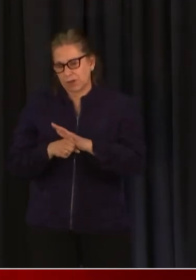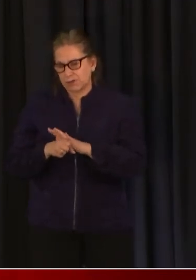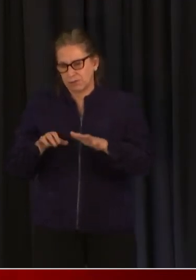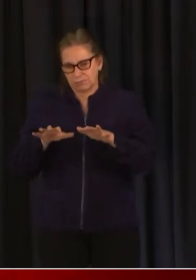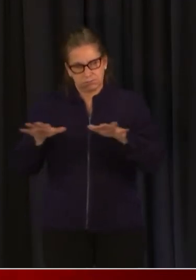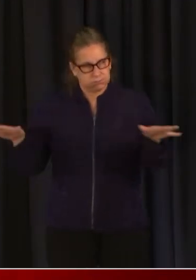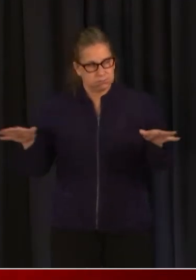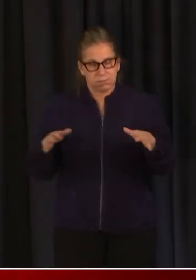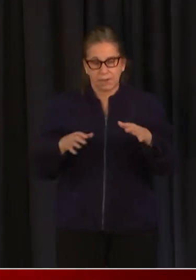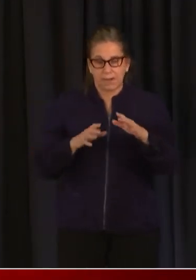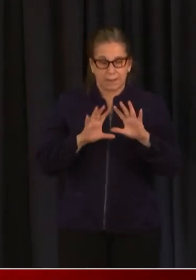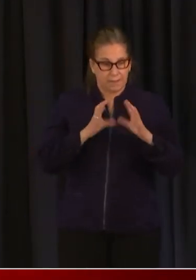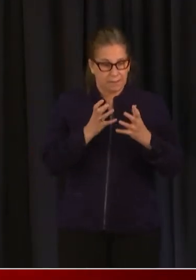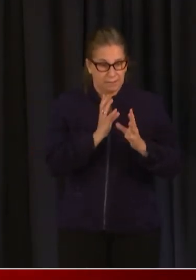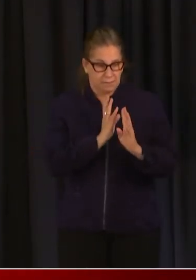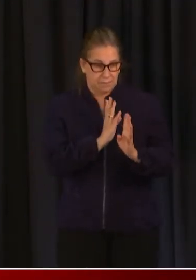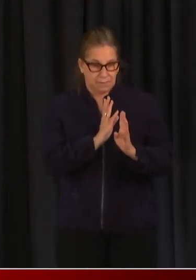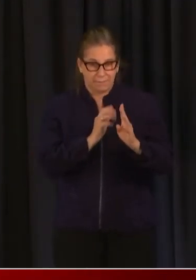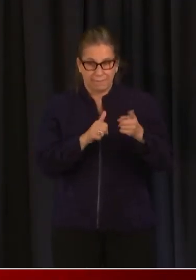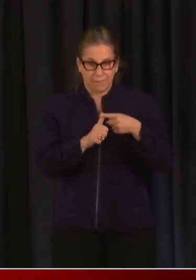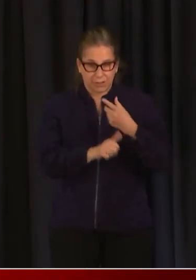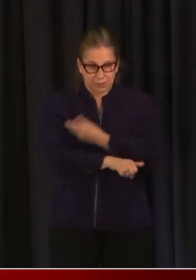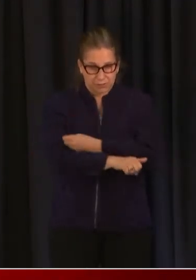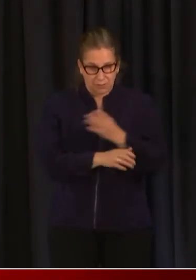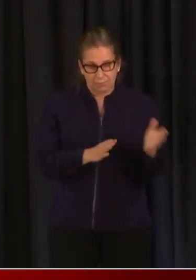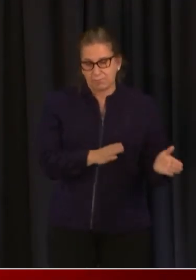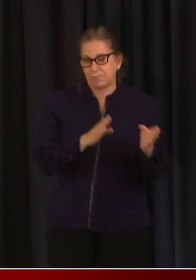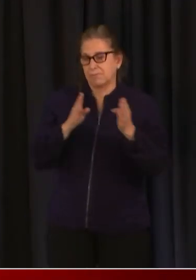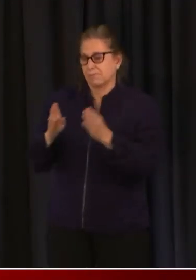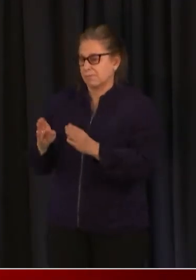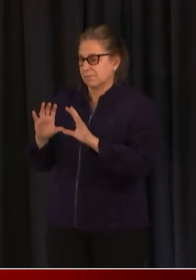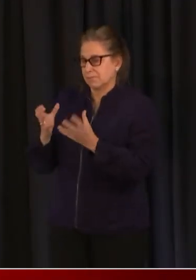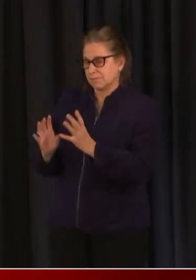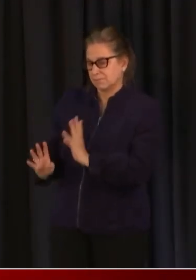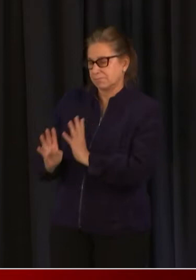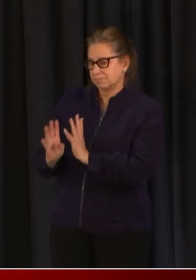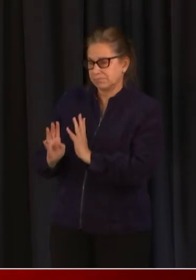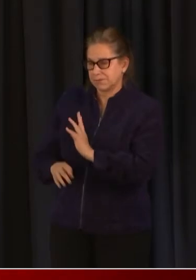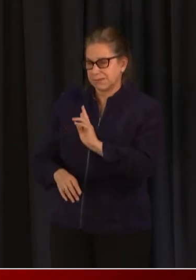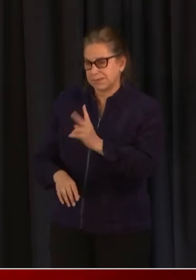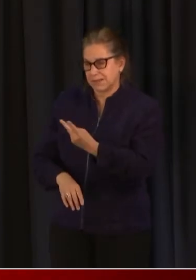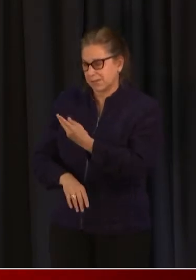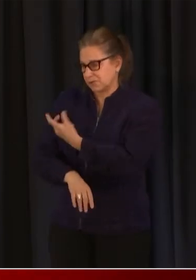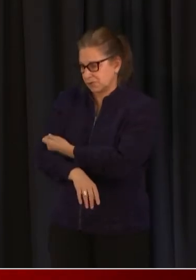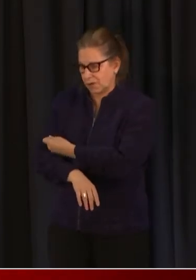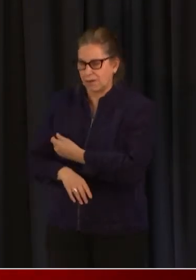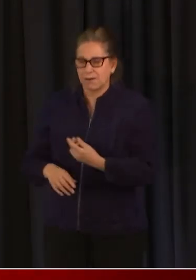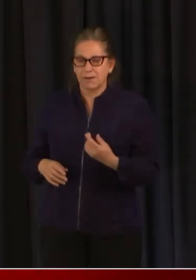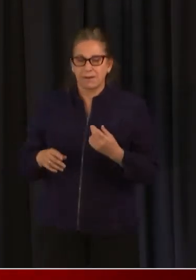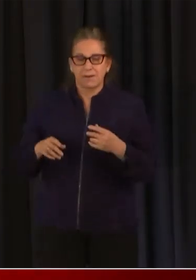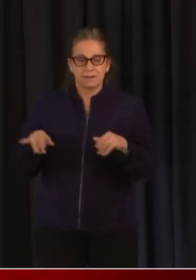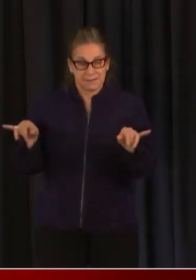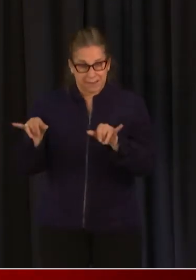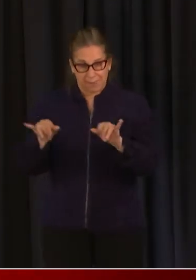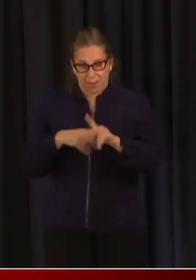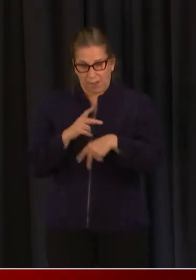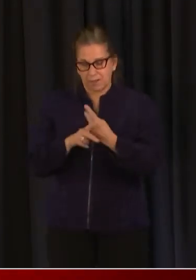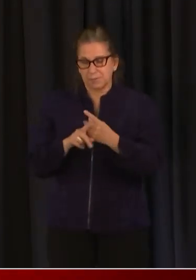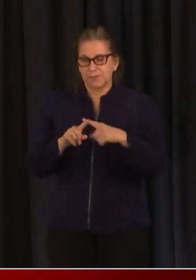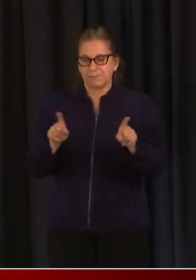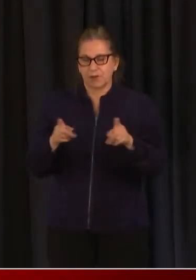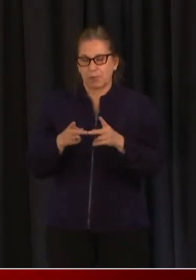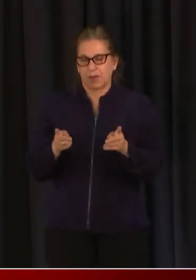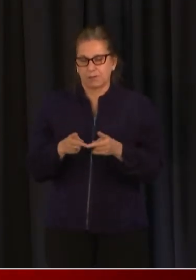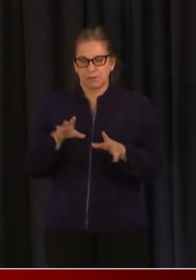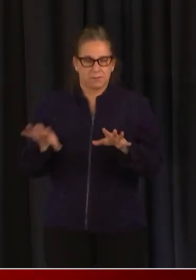campus. However, the preference is for everyone to return back to where you received your dose, which is another way to encourage people to get vaccinated